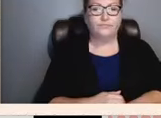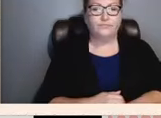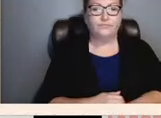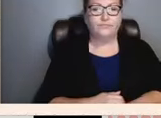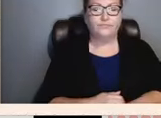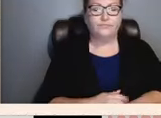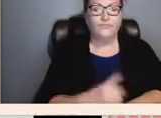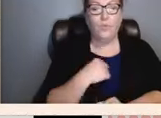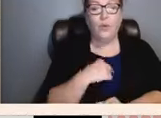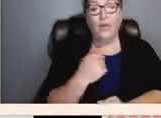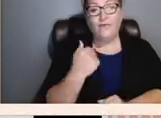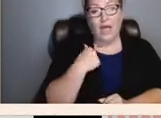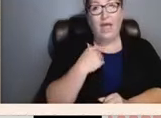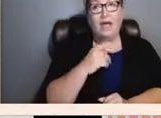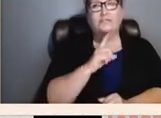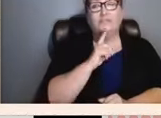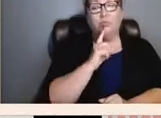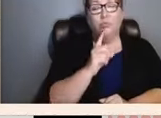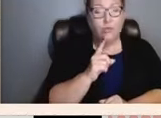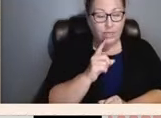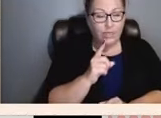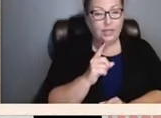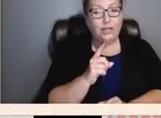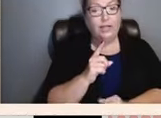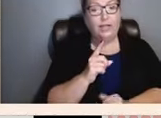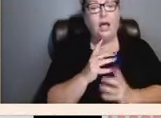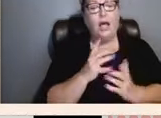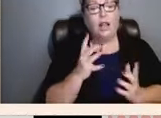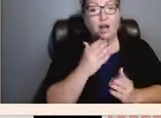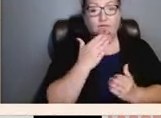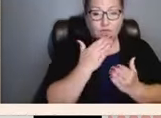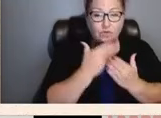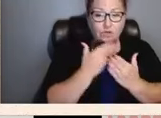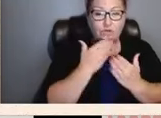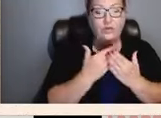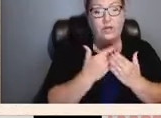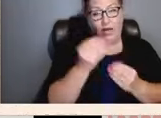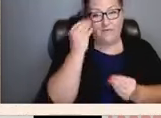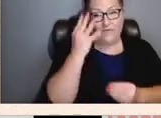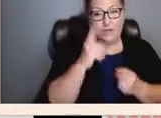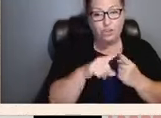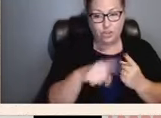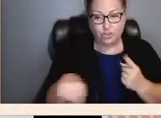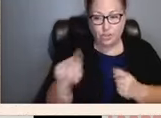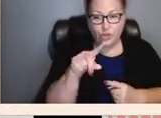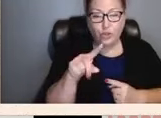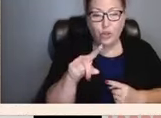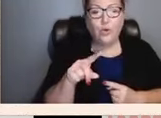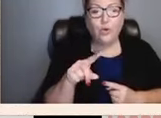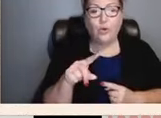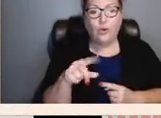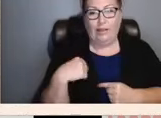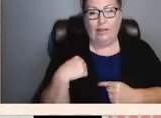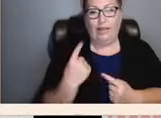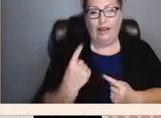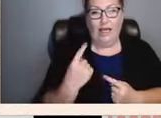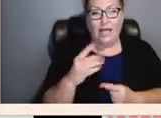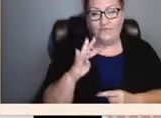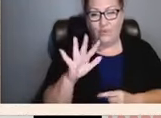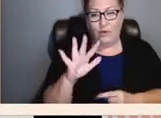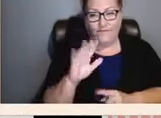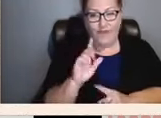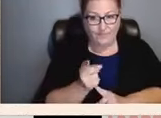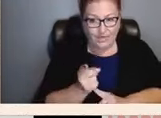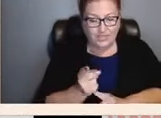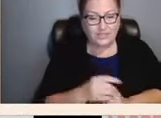some rich information shared to each of you in the last 45 minutes.